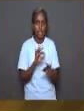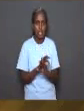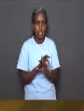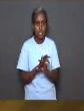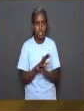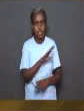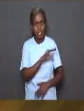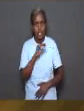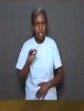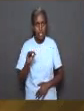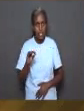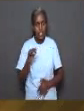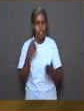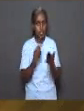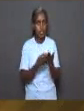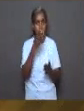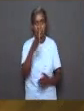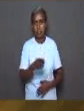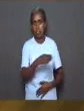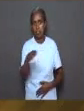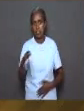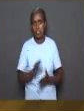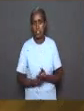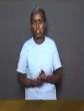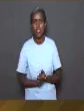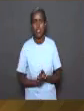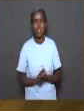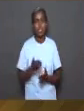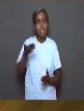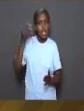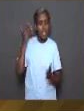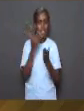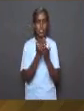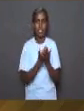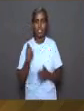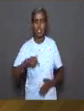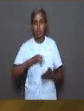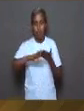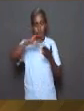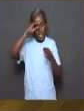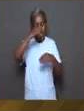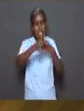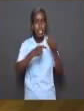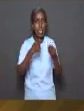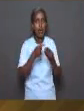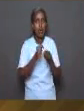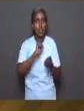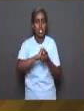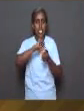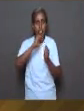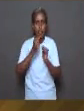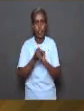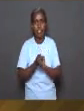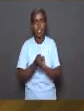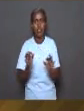functions and their graphs. In the last lesson, we learned about the